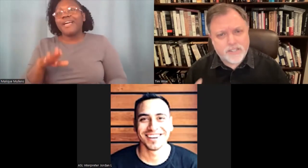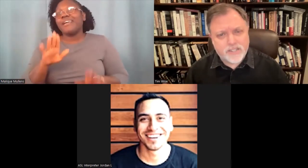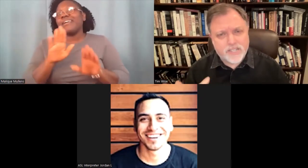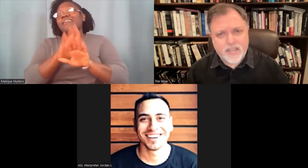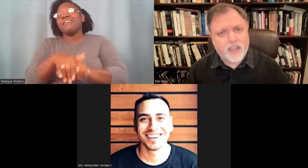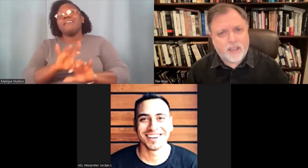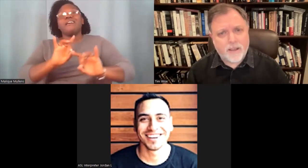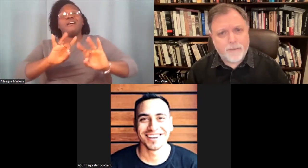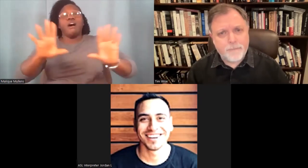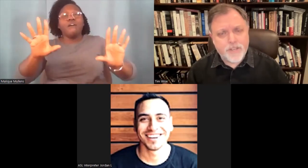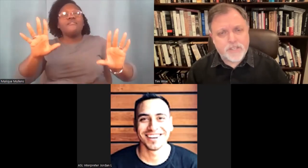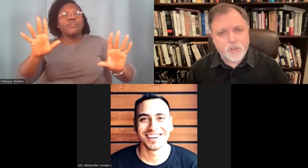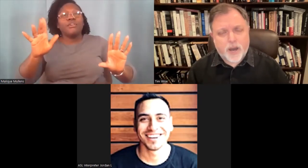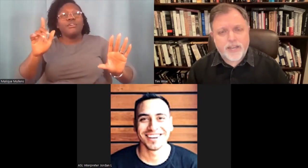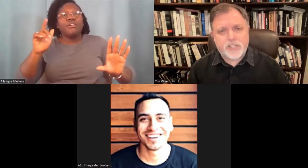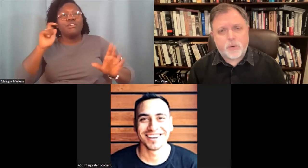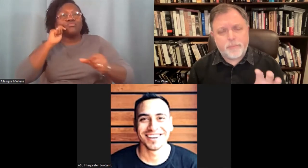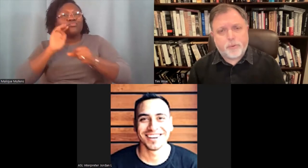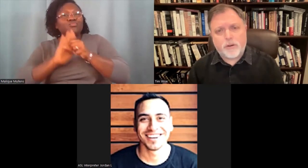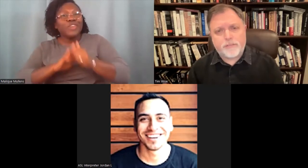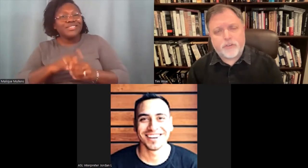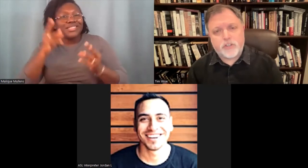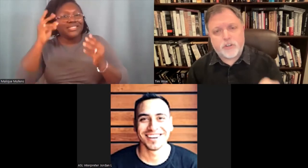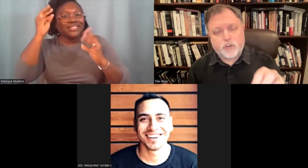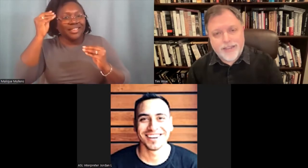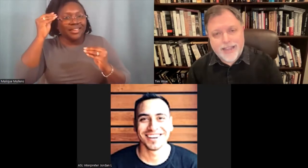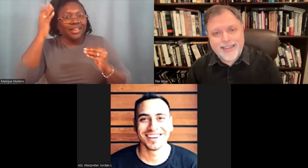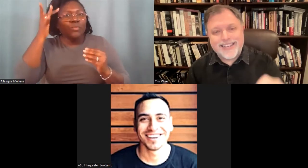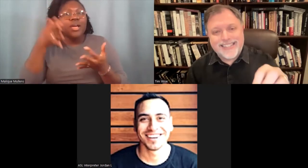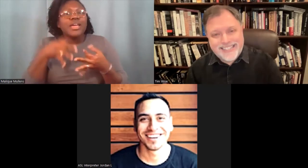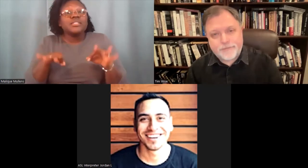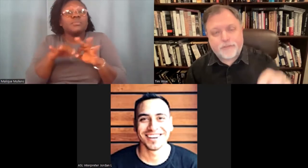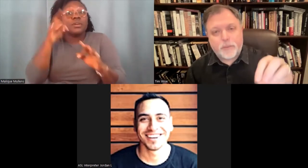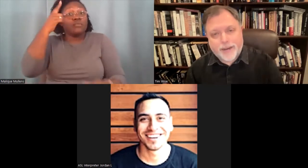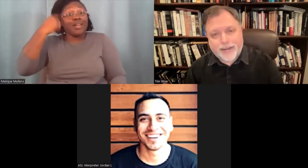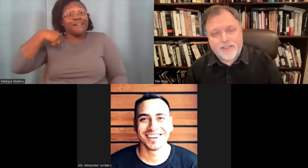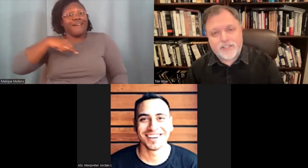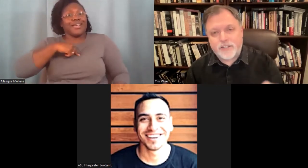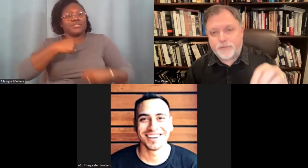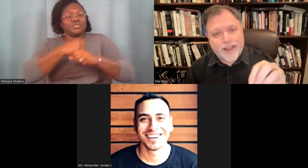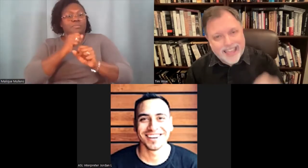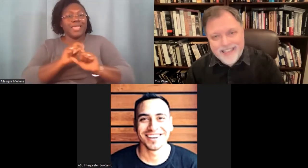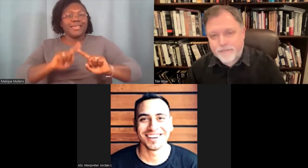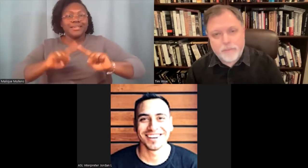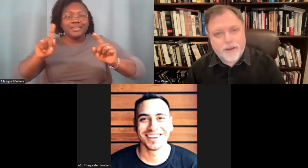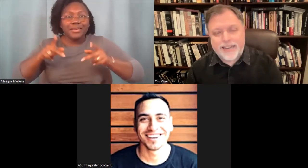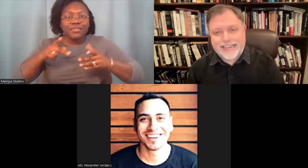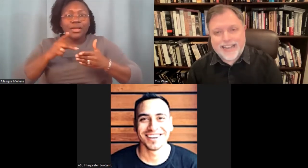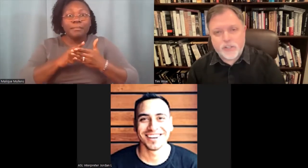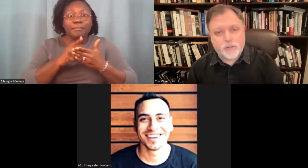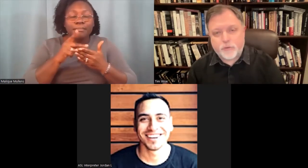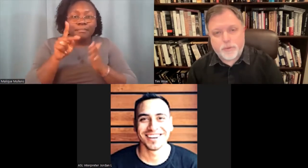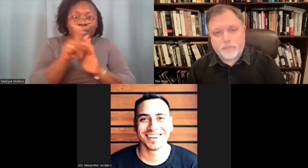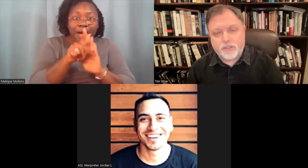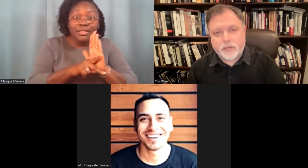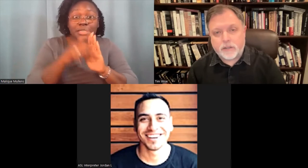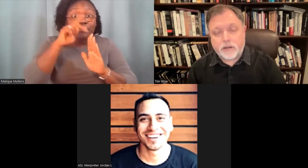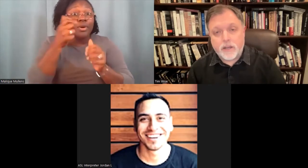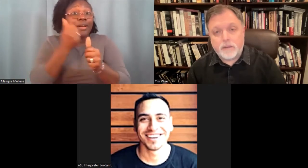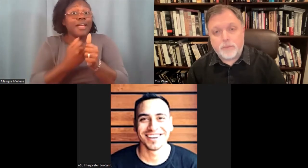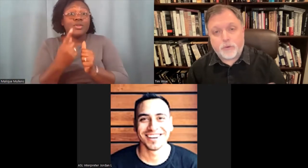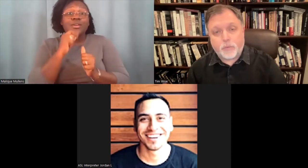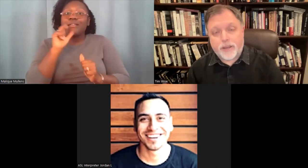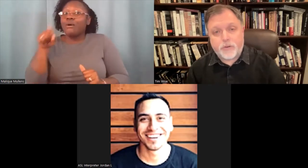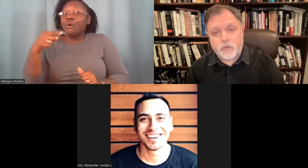of racist thinking. This is why it's so important for us to create different policies for everybody, not just for people of